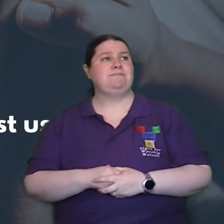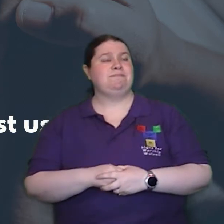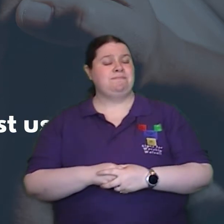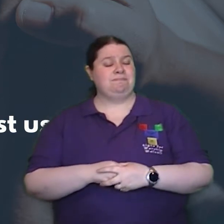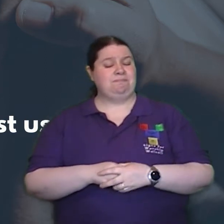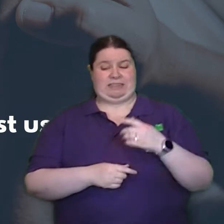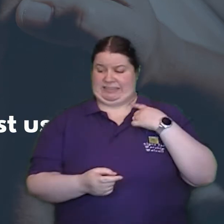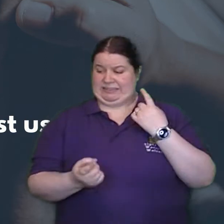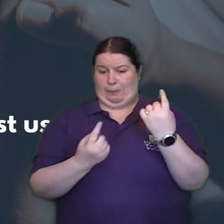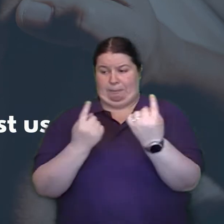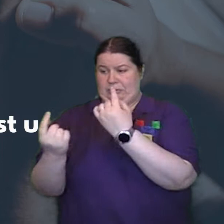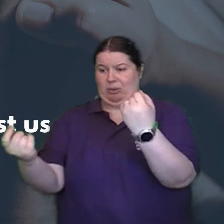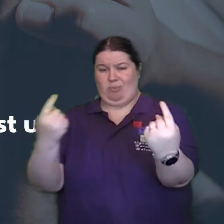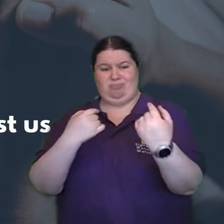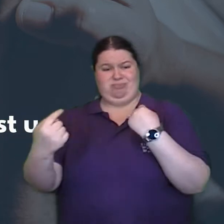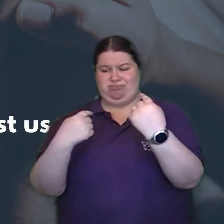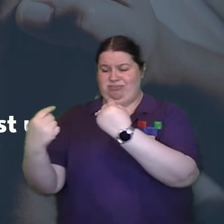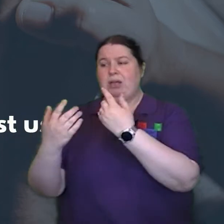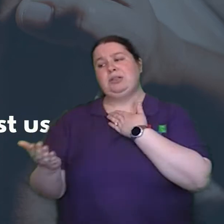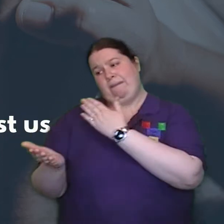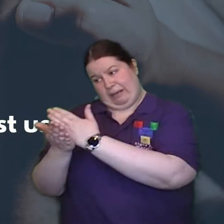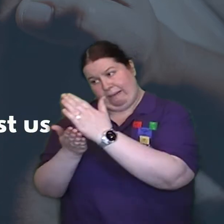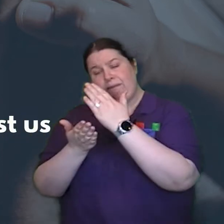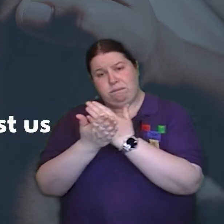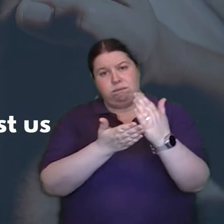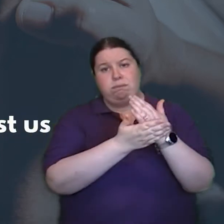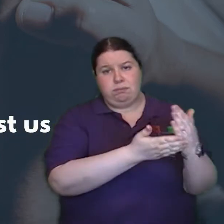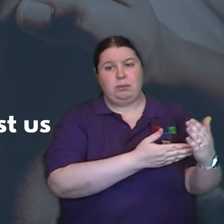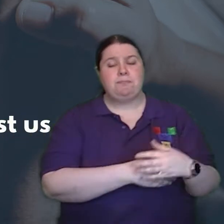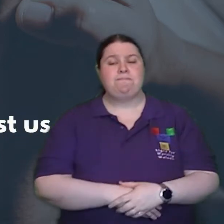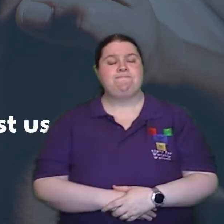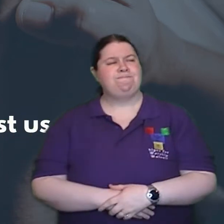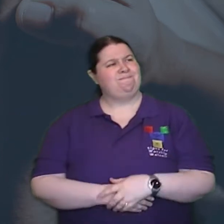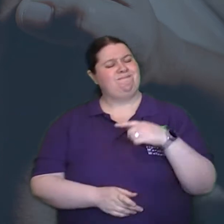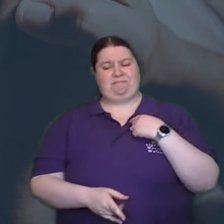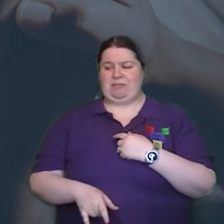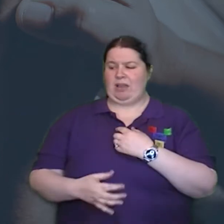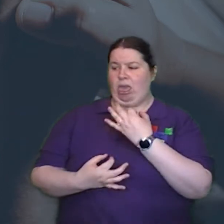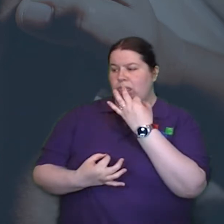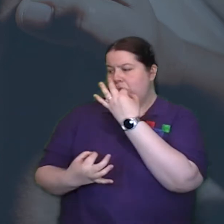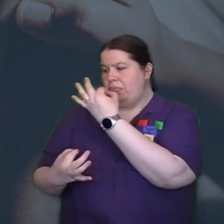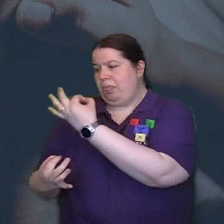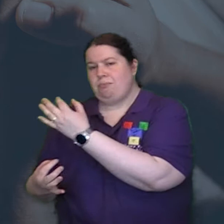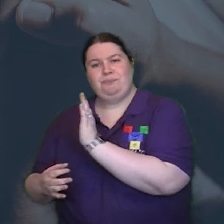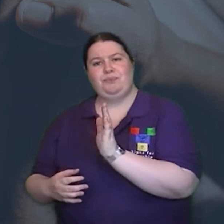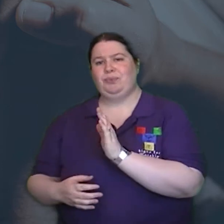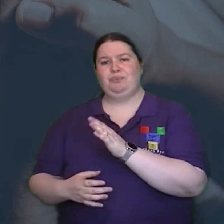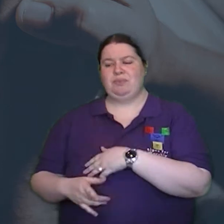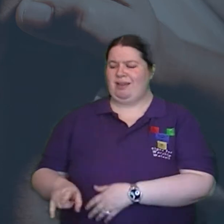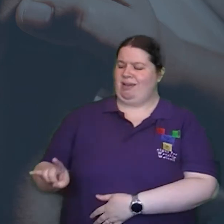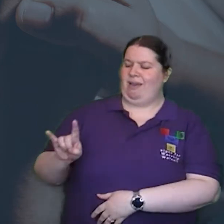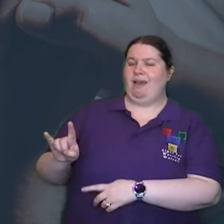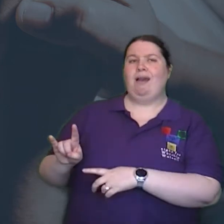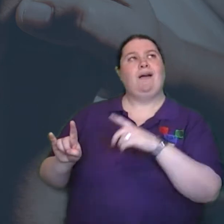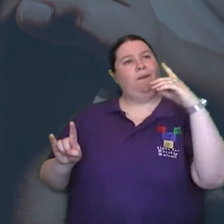our sins, as we forgive those who sin against us. Lead us not